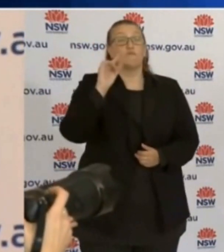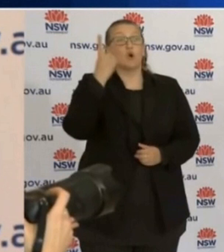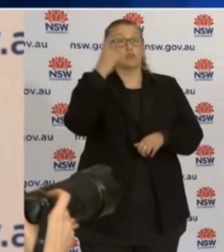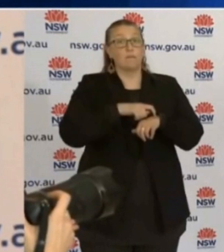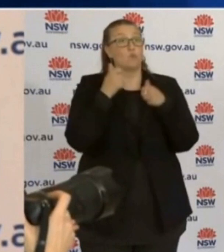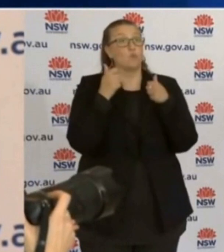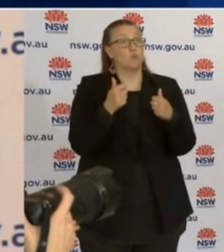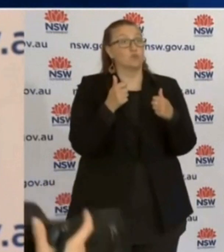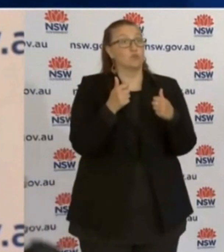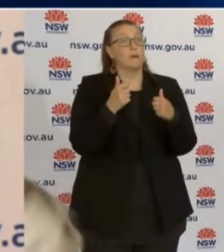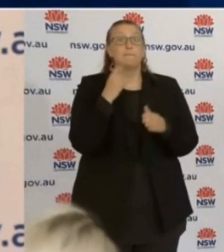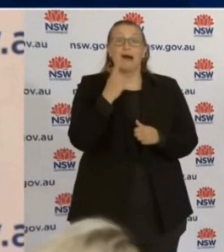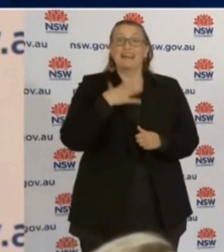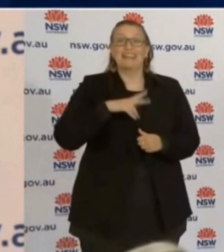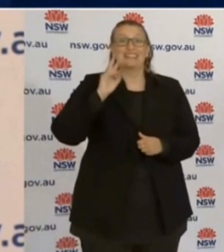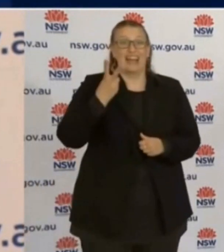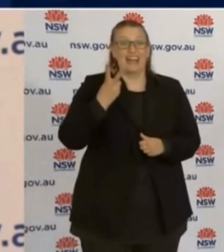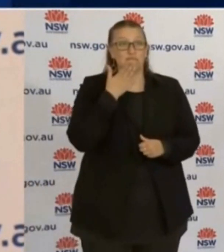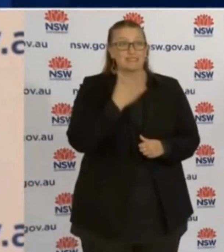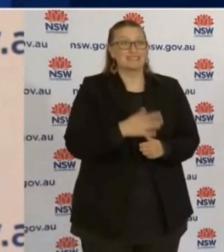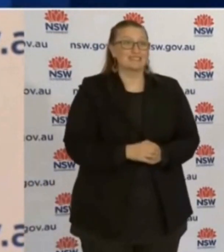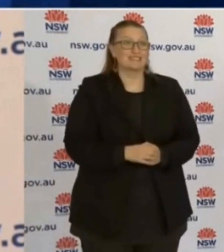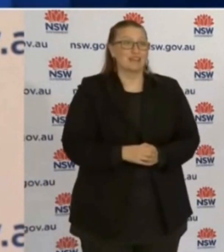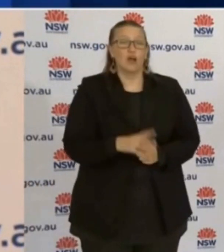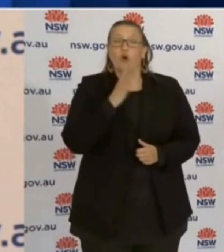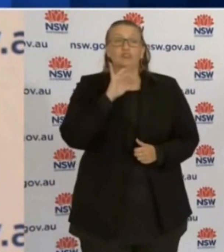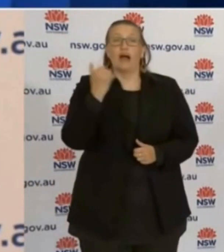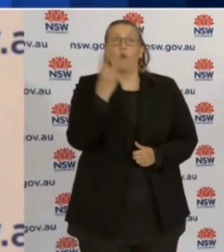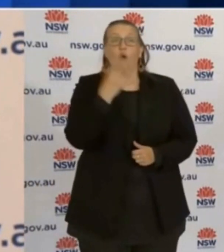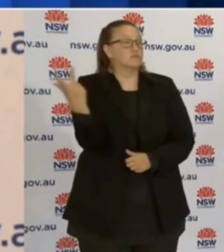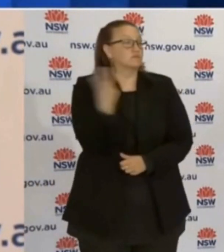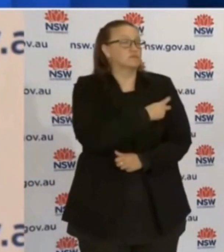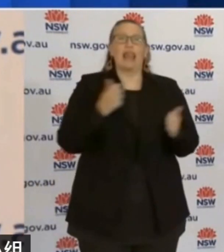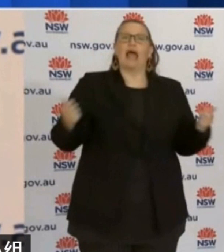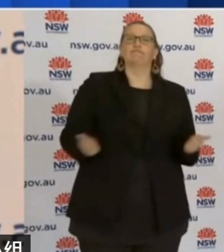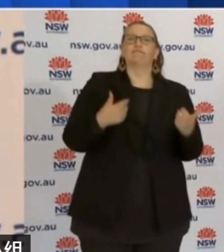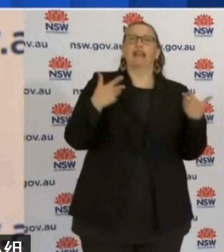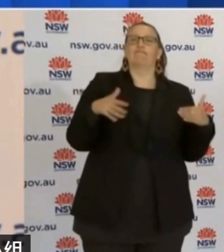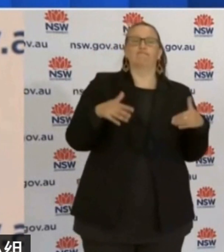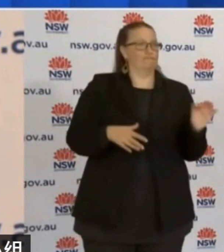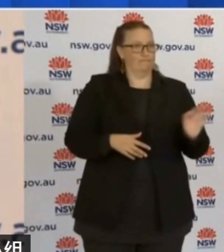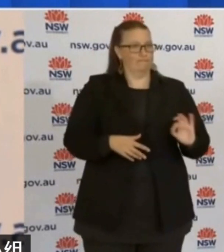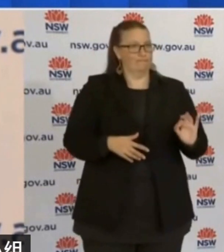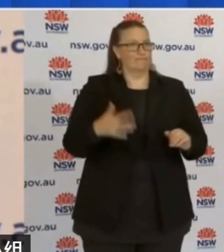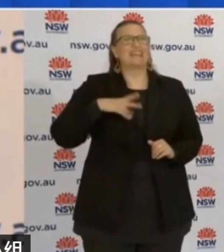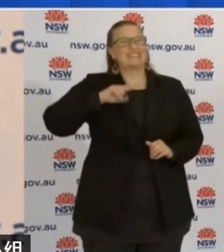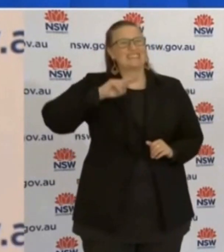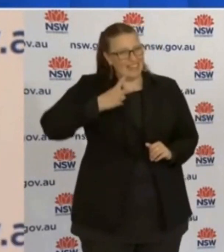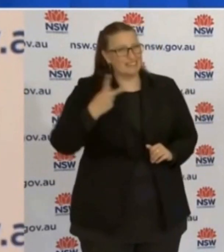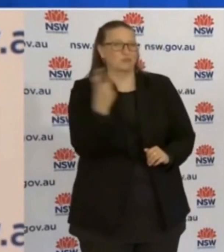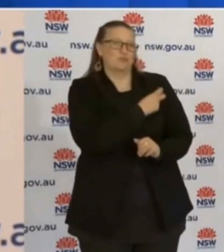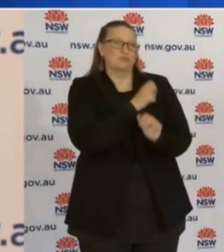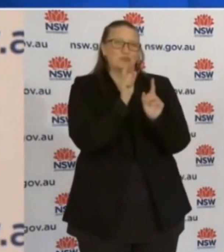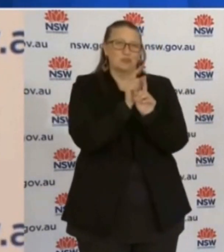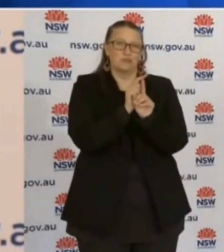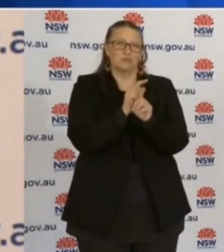providing guidance, and that is consistent with the advice of the National Expert Advisory Group on Immunisation called ATAGI, that